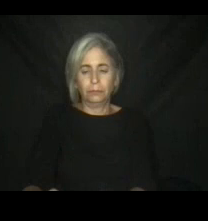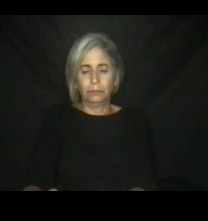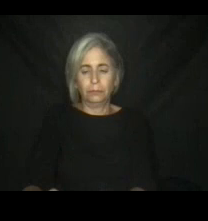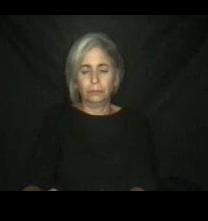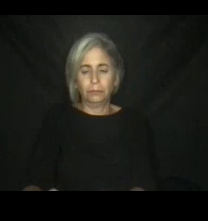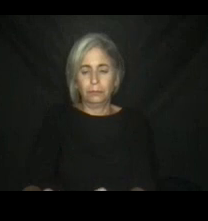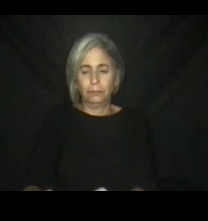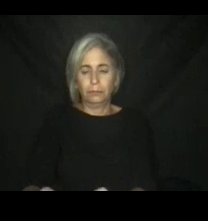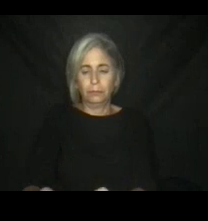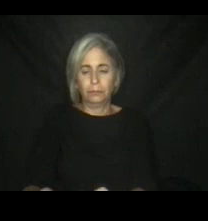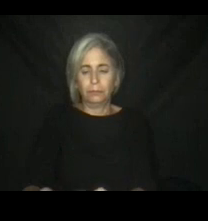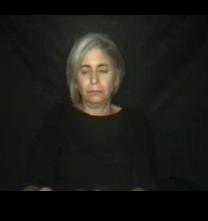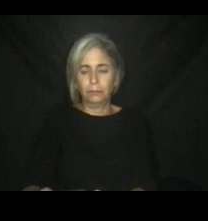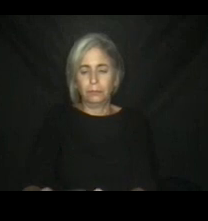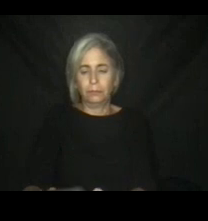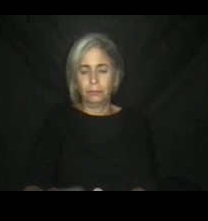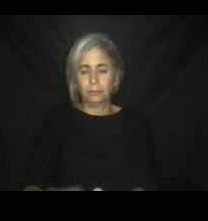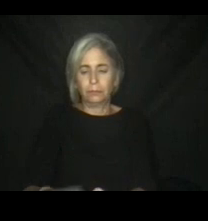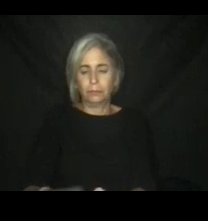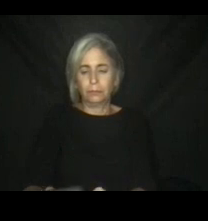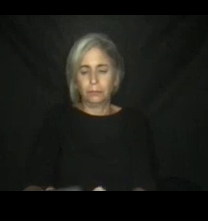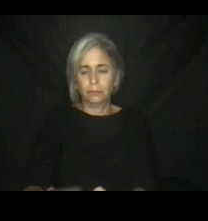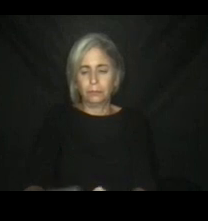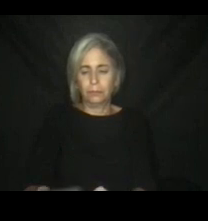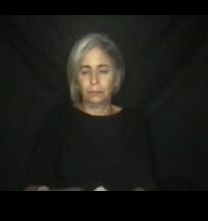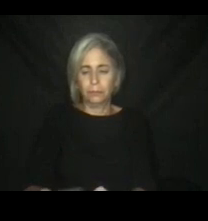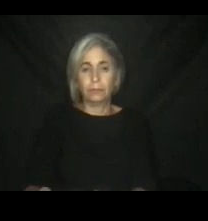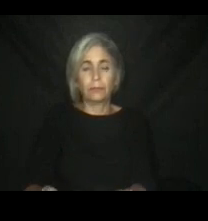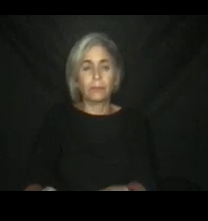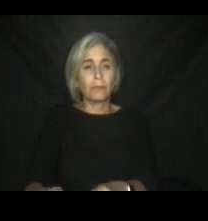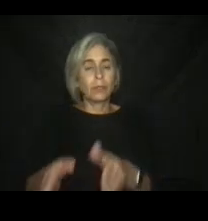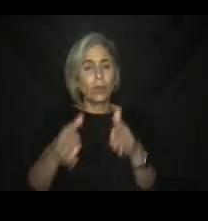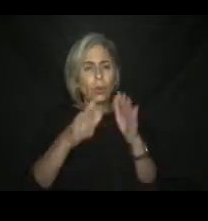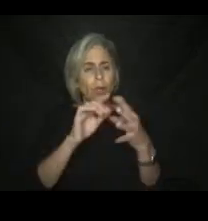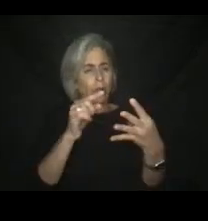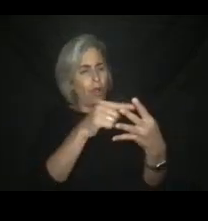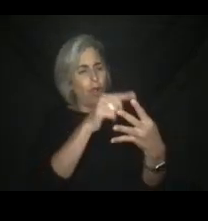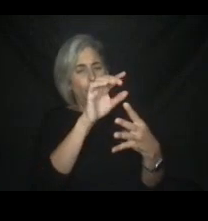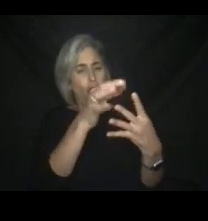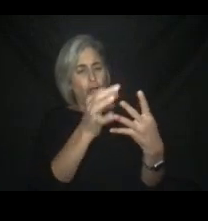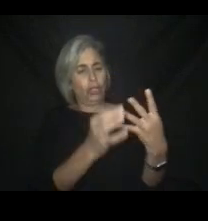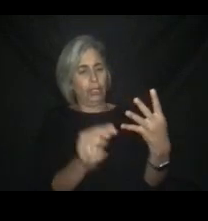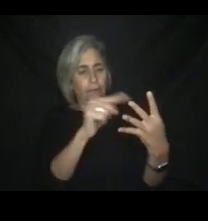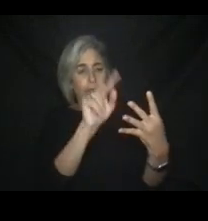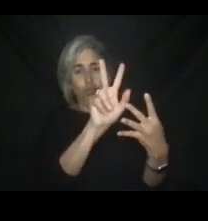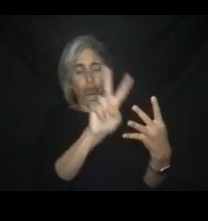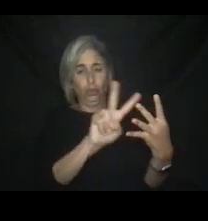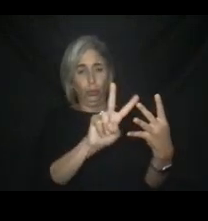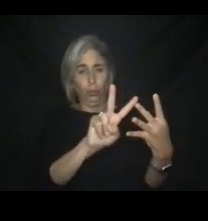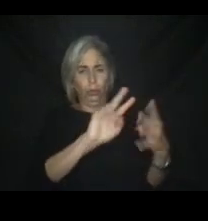Here we see what your boundaries would look like were you to adopt Alternative 2, showing